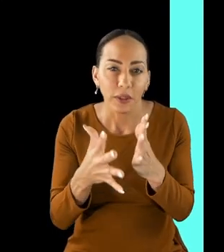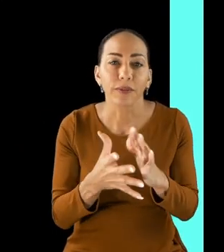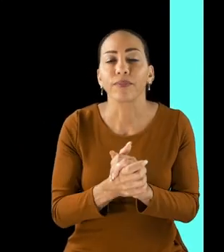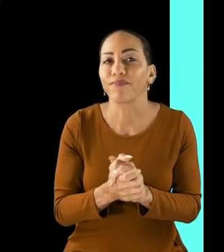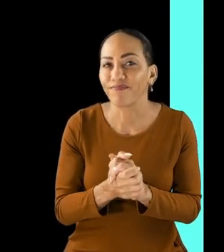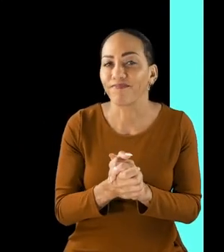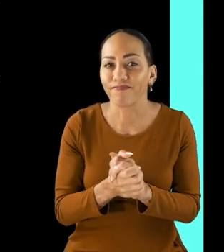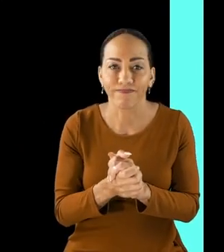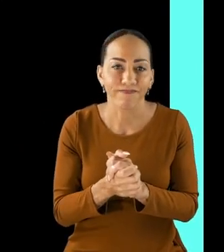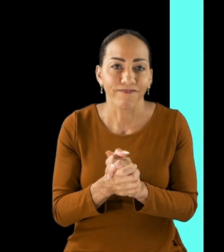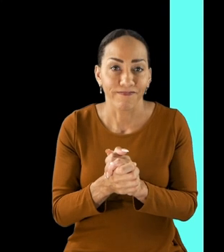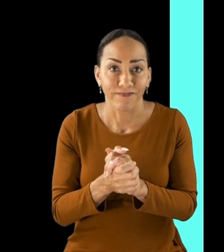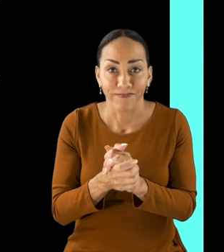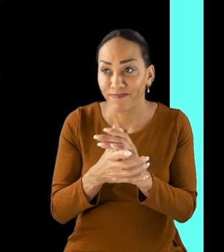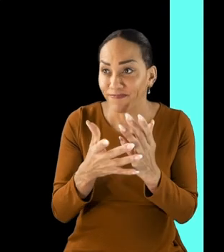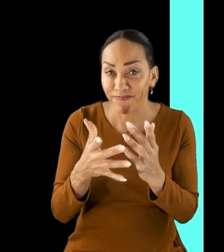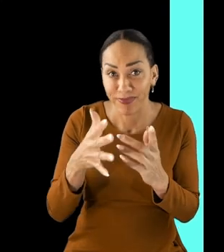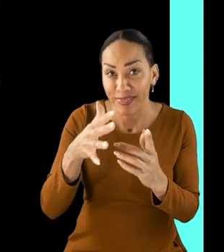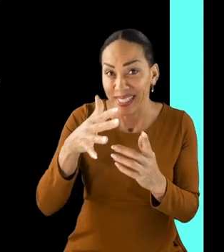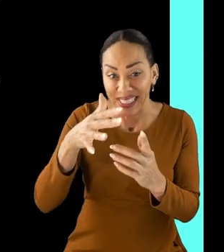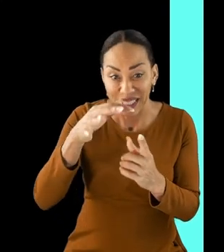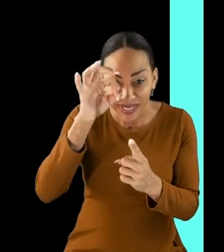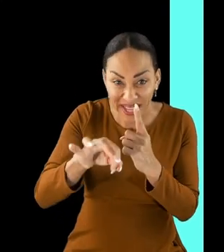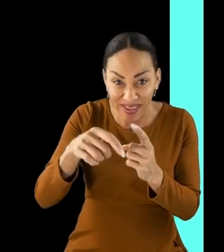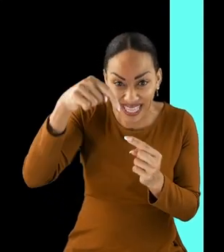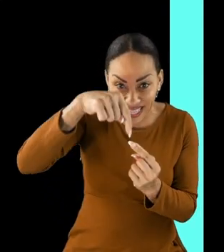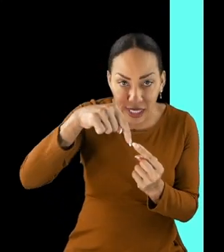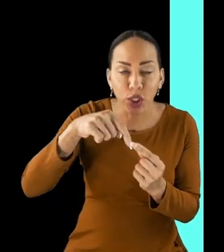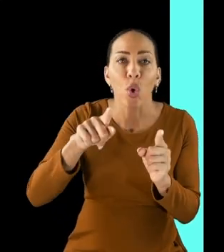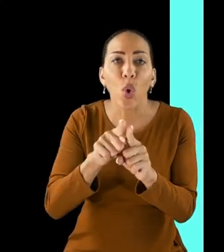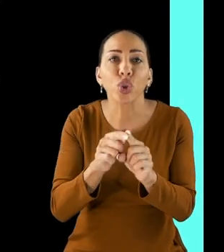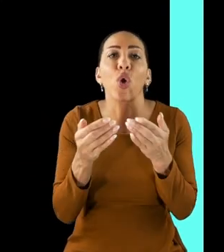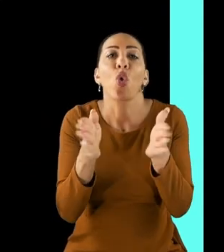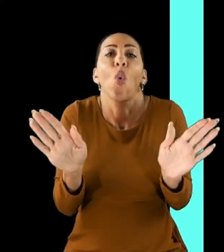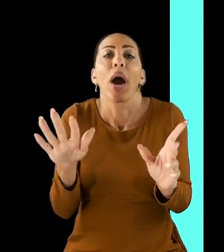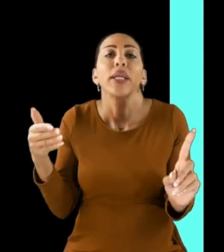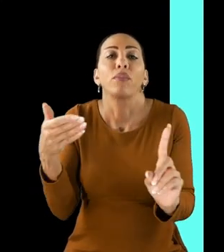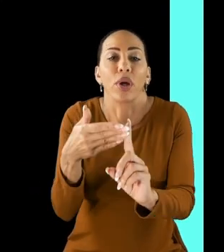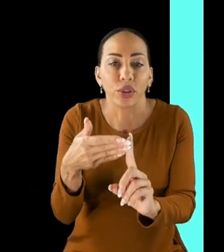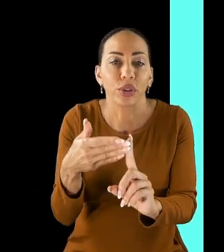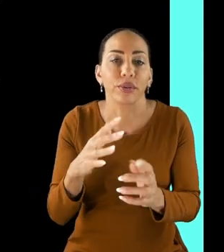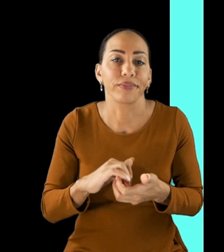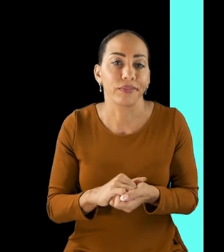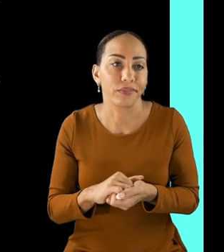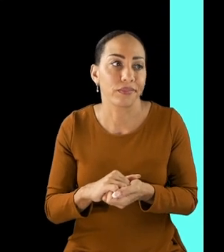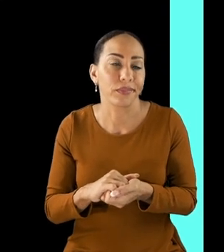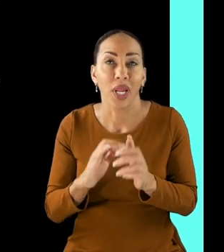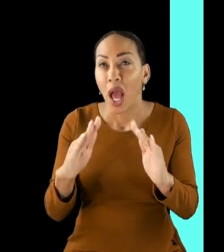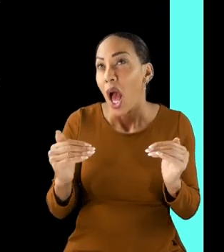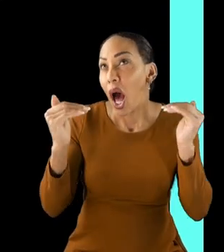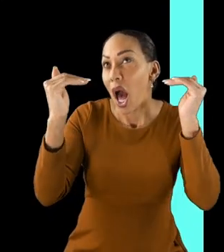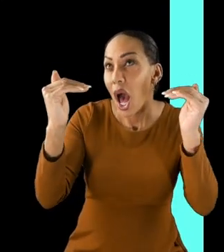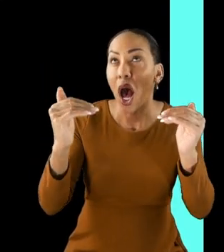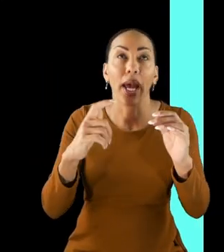challenges within this, but the challenges we find with the wider approach. How do we, you know, the budgetary implications of really high